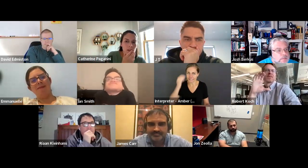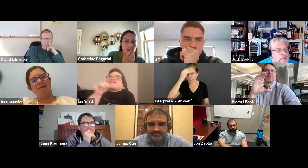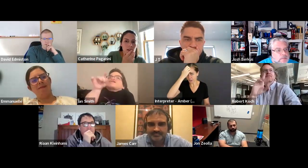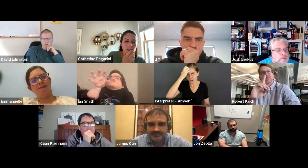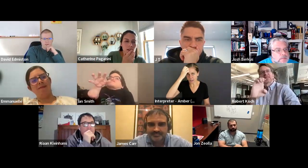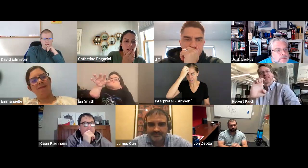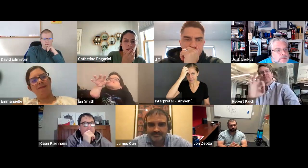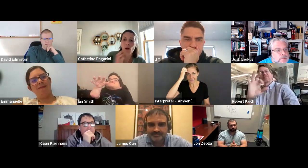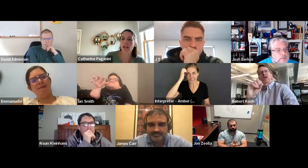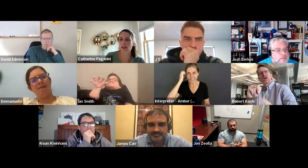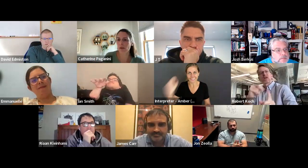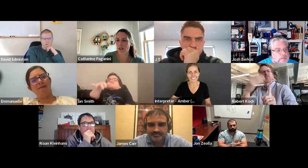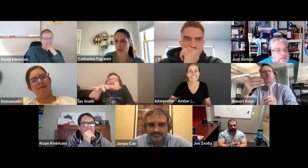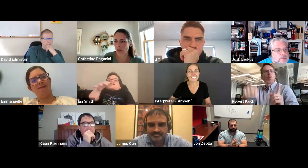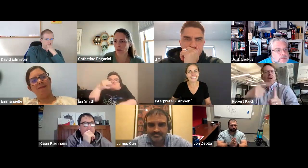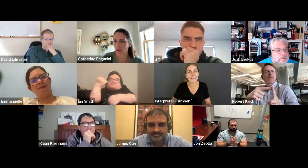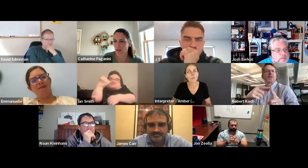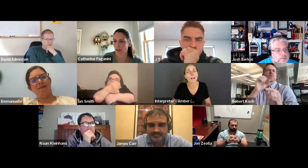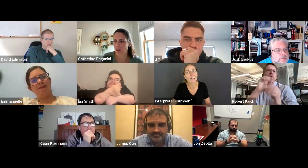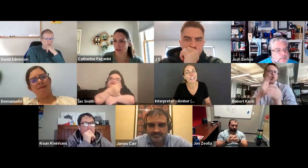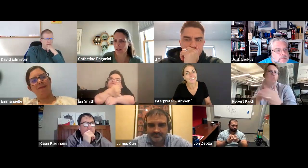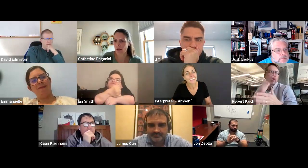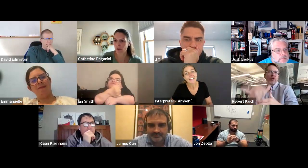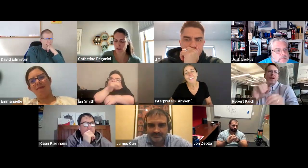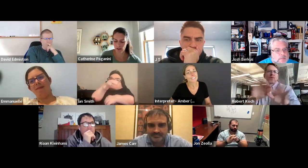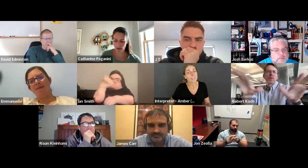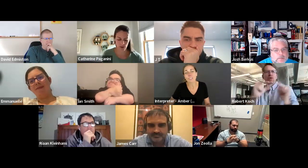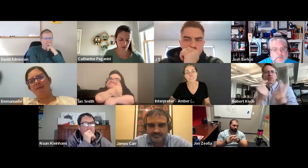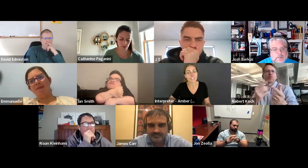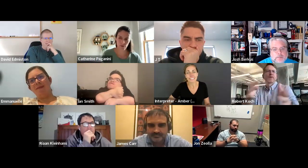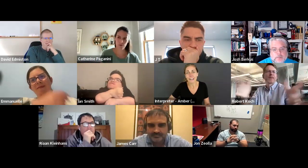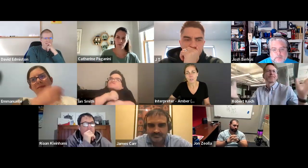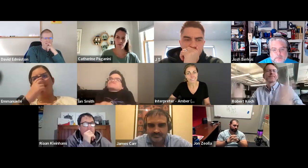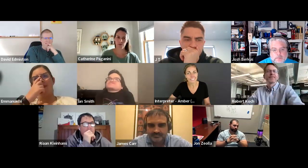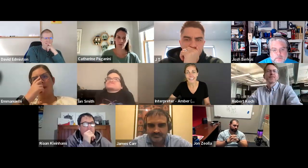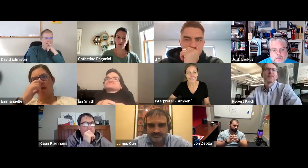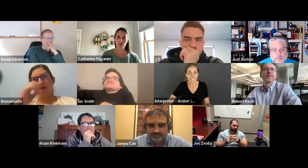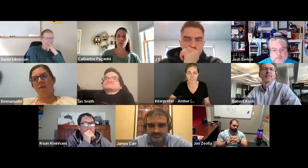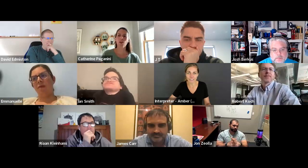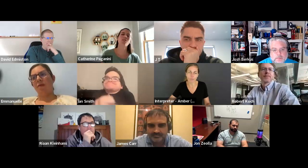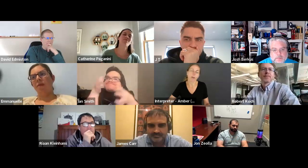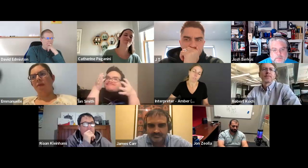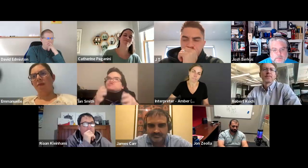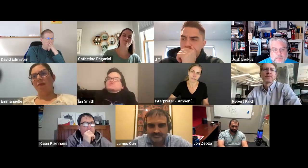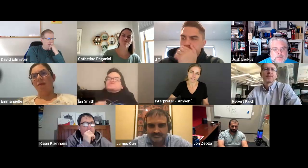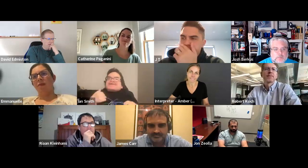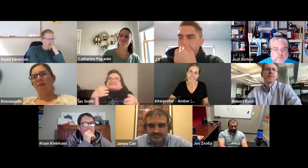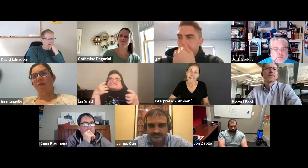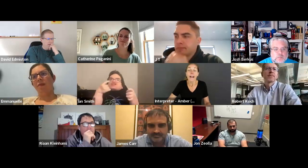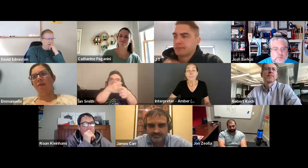saying DEF CON. Ian's like, well, that shut down. Yeah, that shut down. Oh,